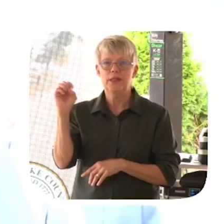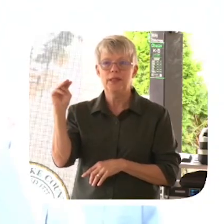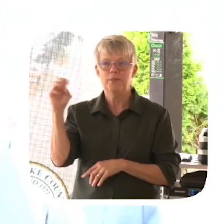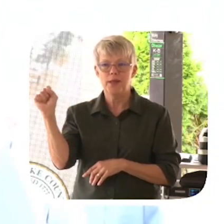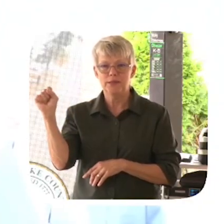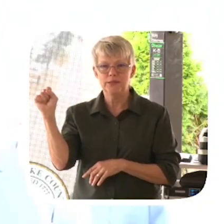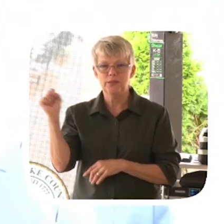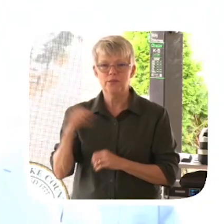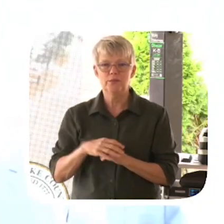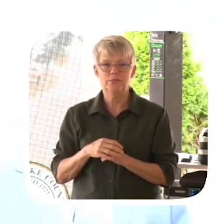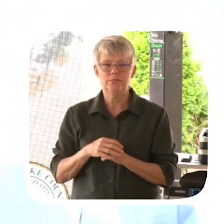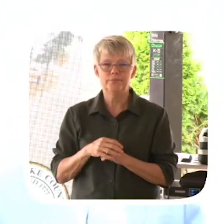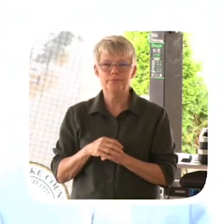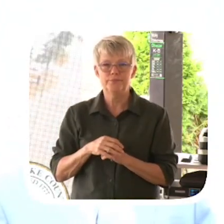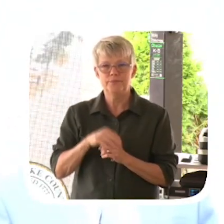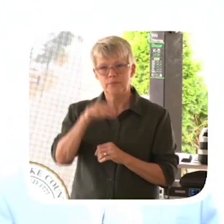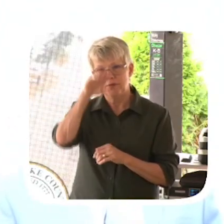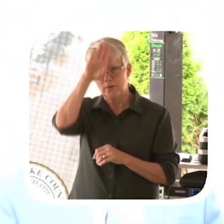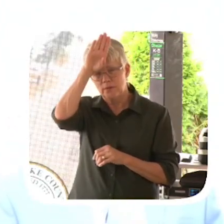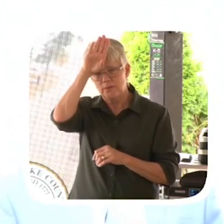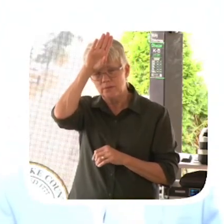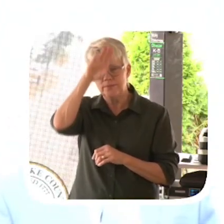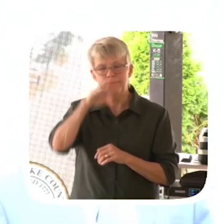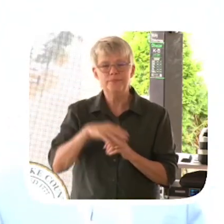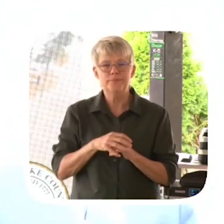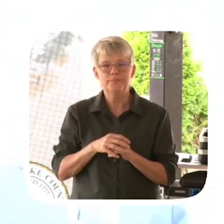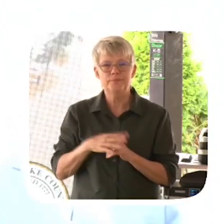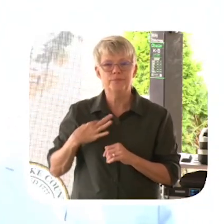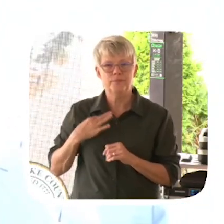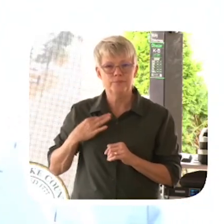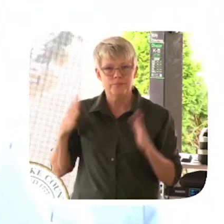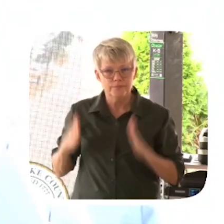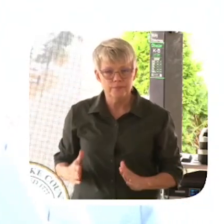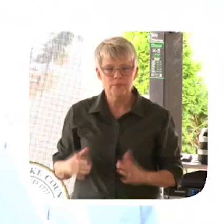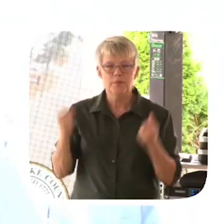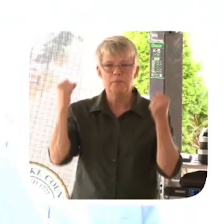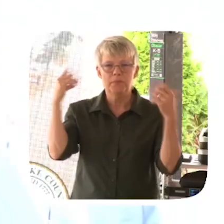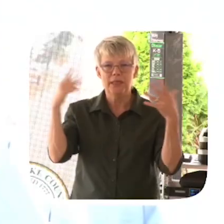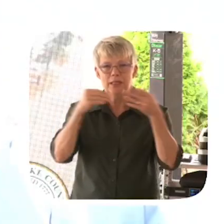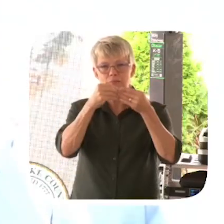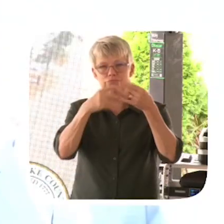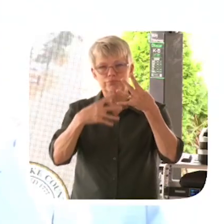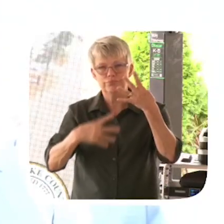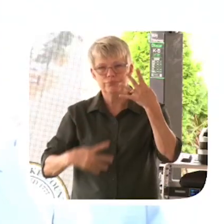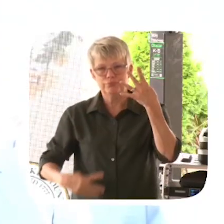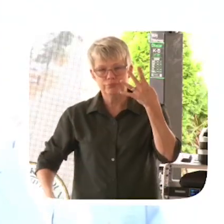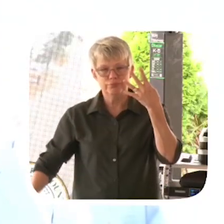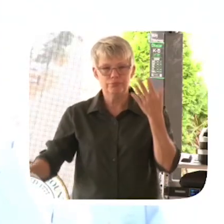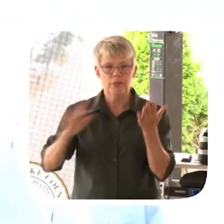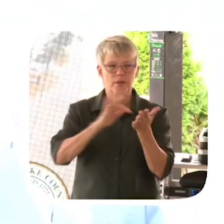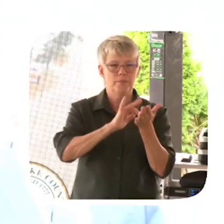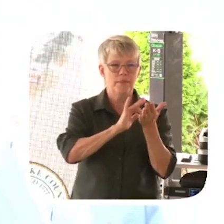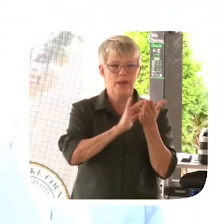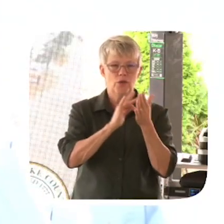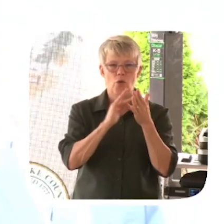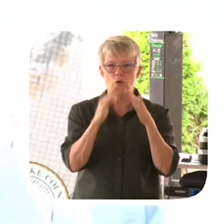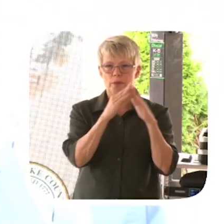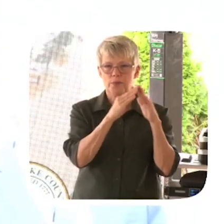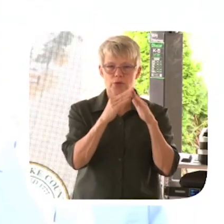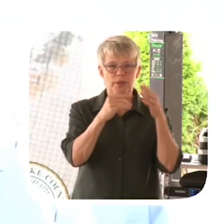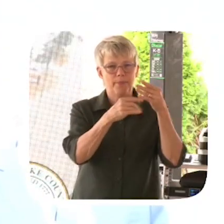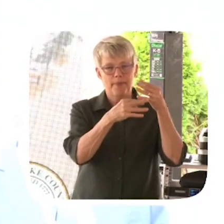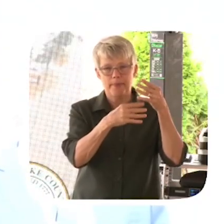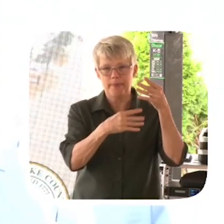EMS, firefighters, volunteers, many, many others, the medical community, and the list goes